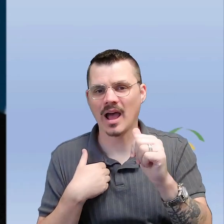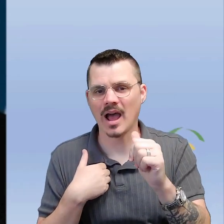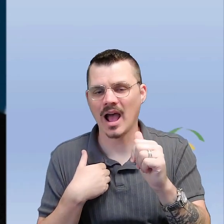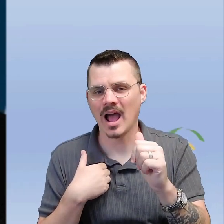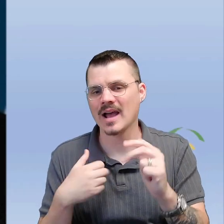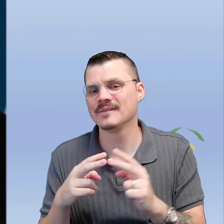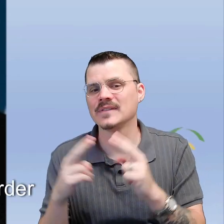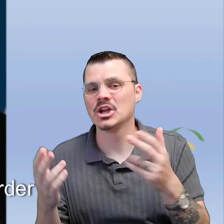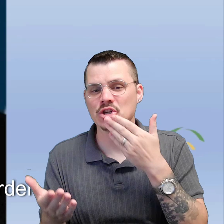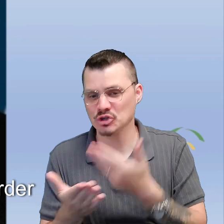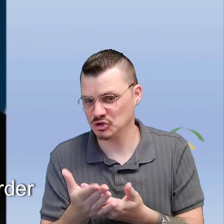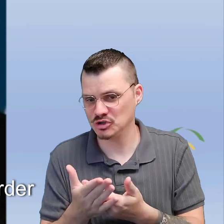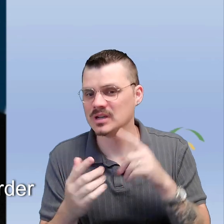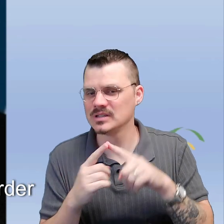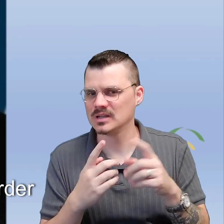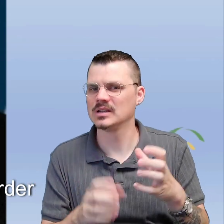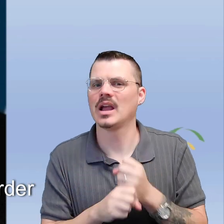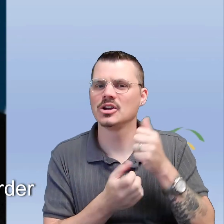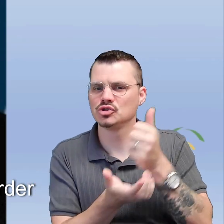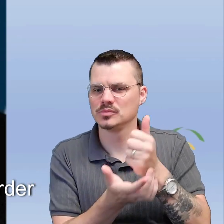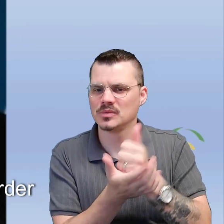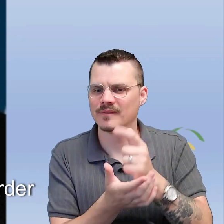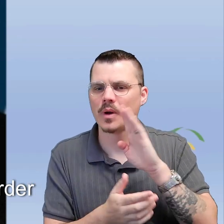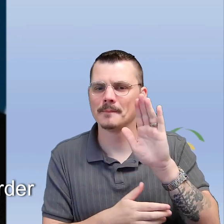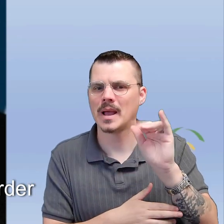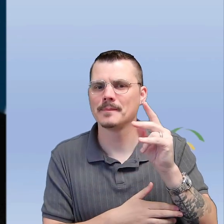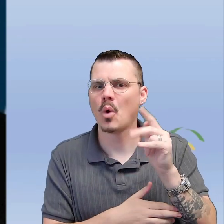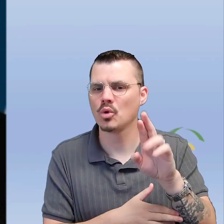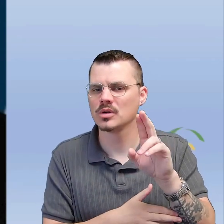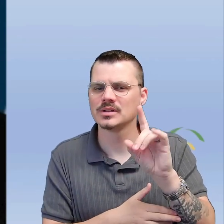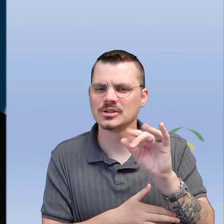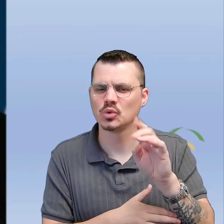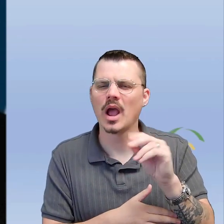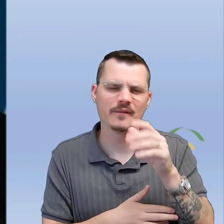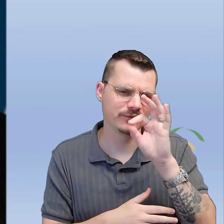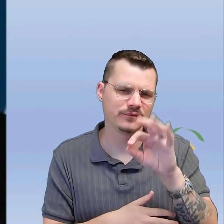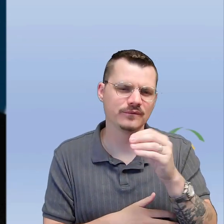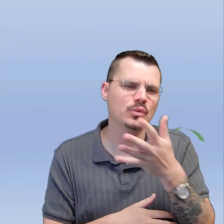not very good until he got treatment for bipolar disorder and a few other